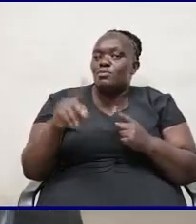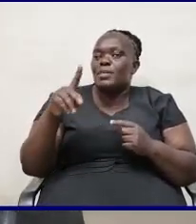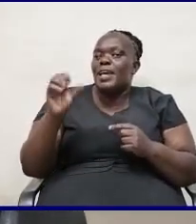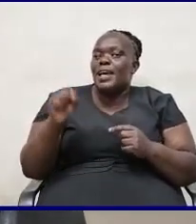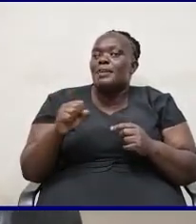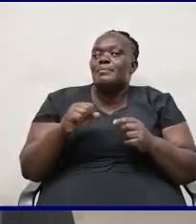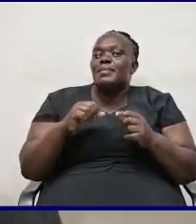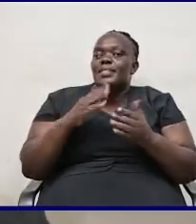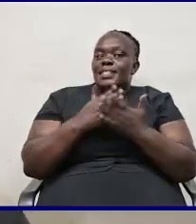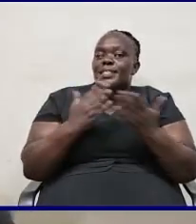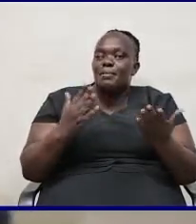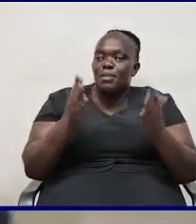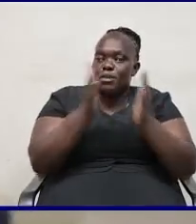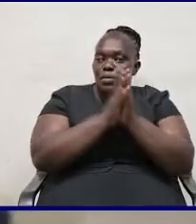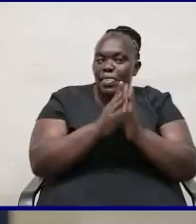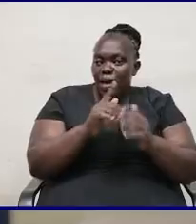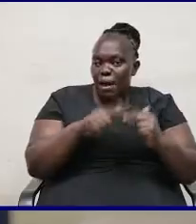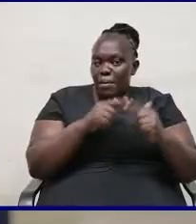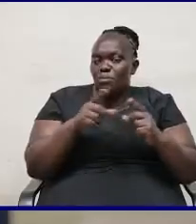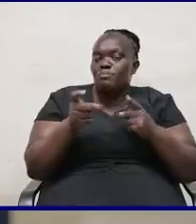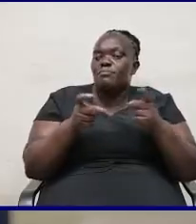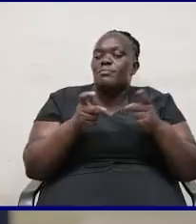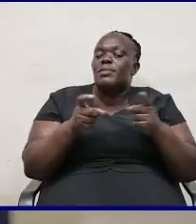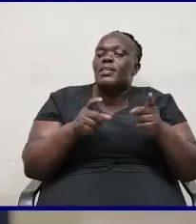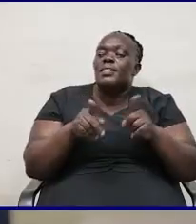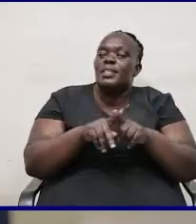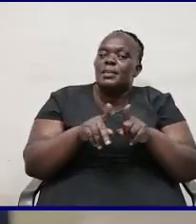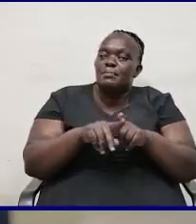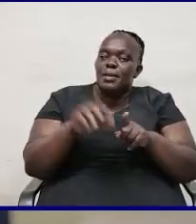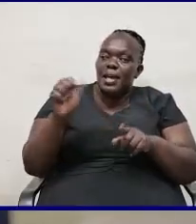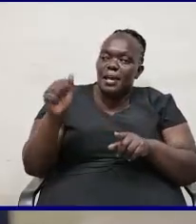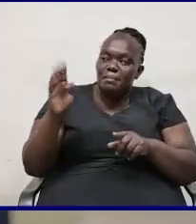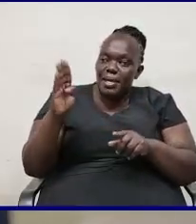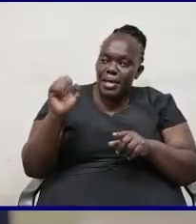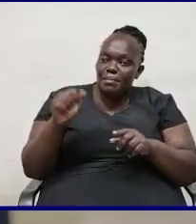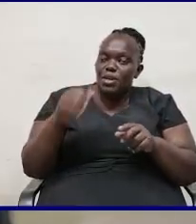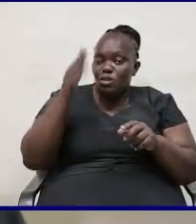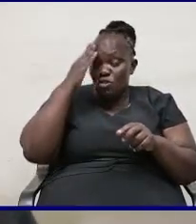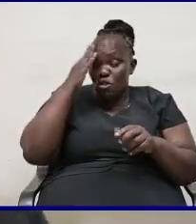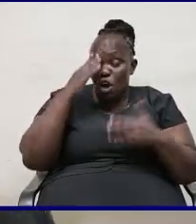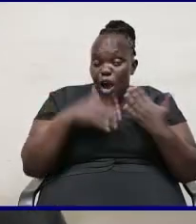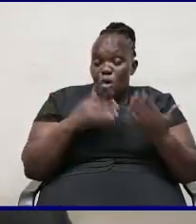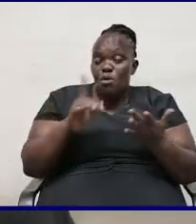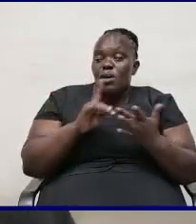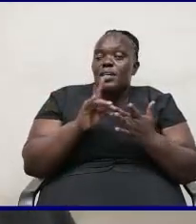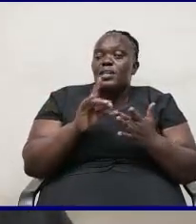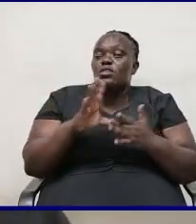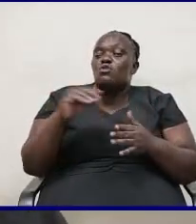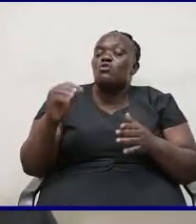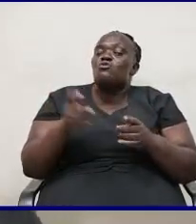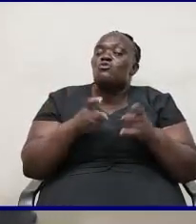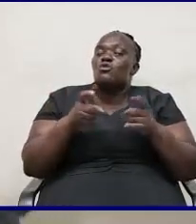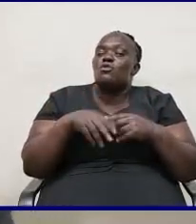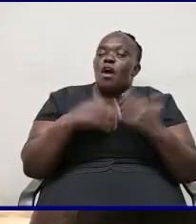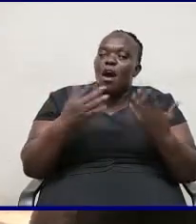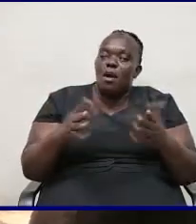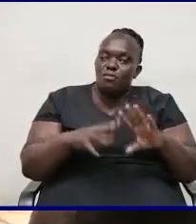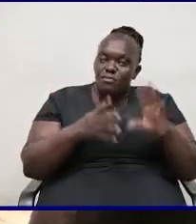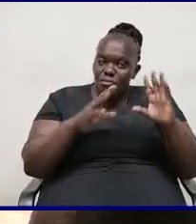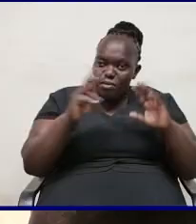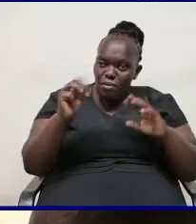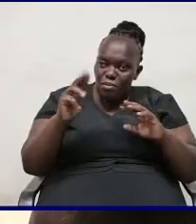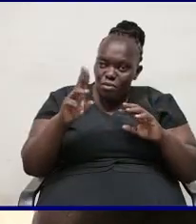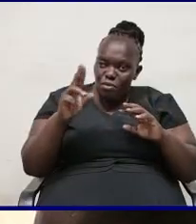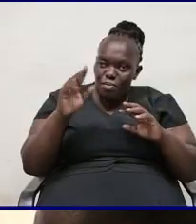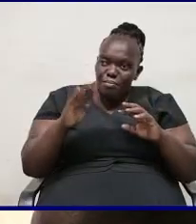he mentioned something with about regulating the Airbnbs. So I wanted to know how exactly he's going to do that. Okay, then makofi